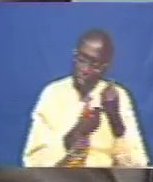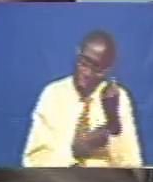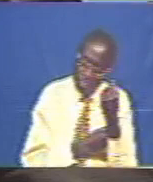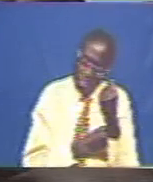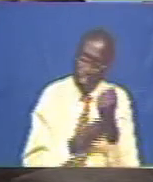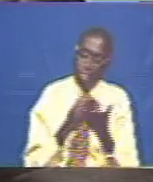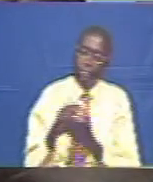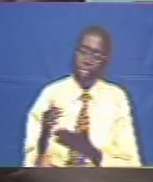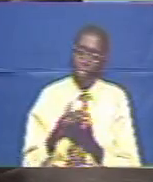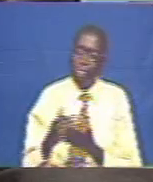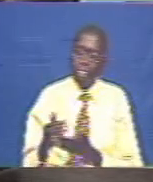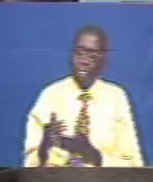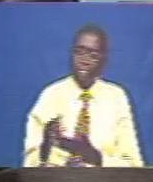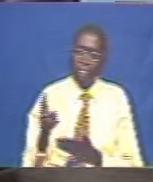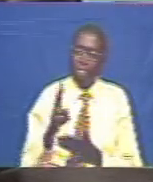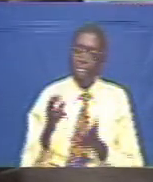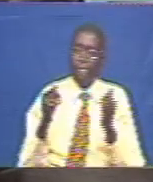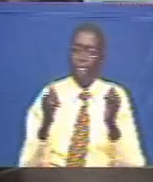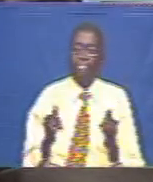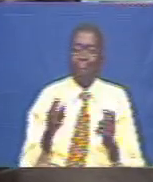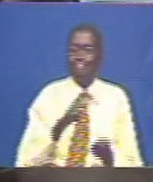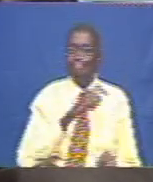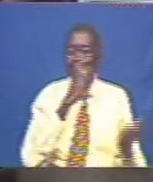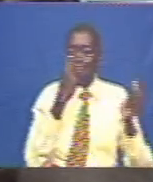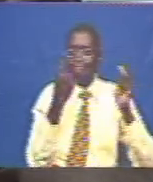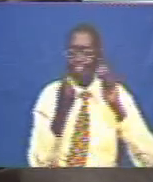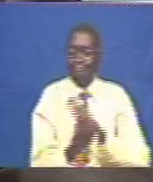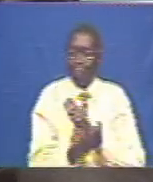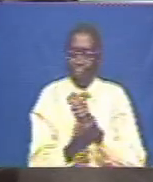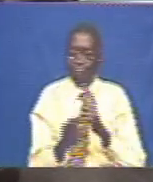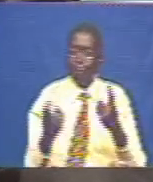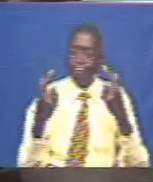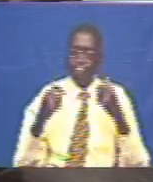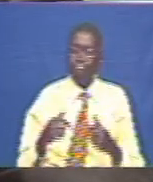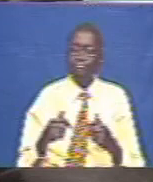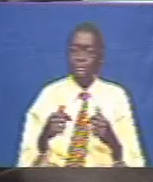cooperatives. Even the new changes you are seeing coming